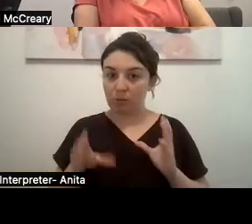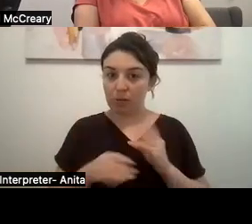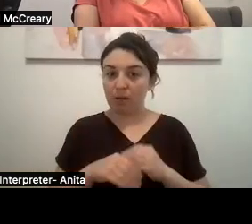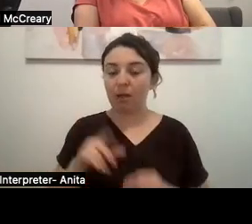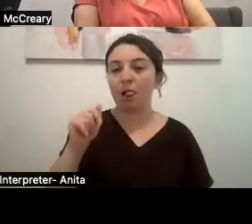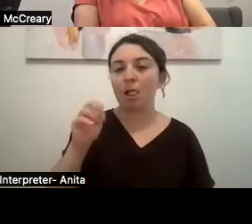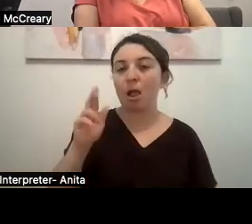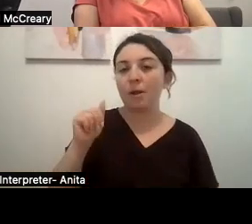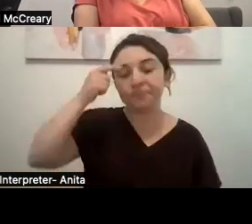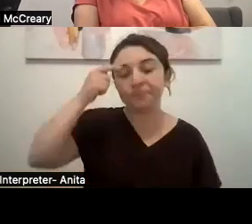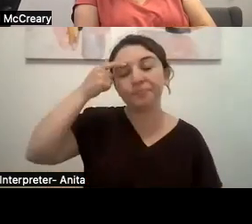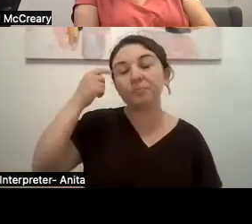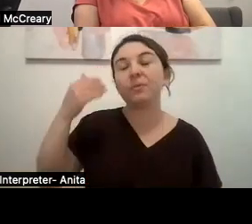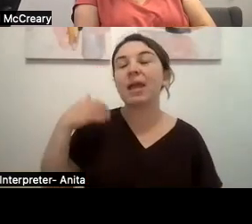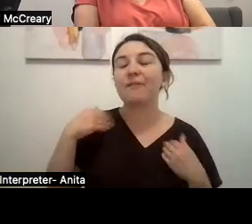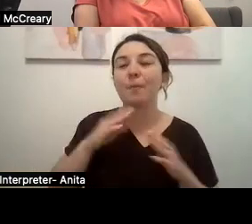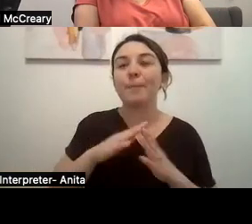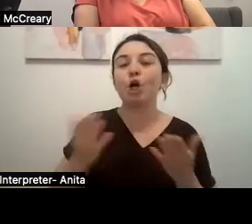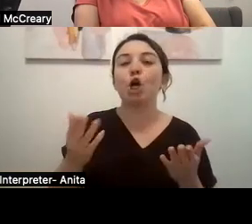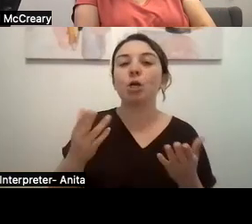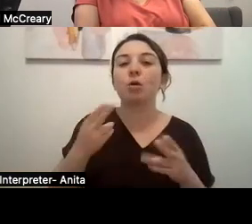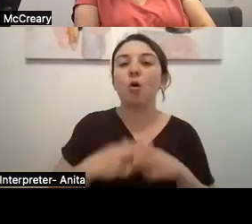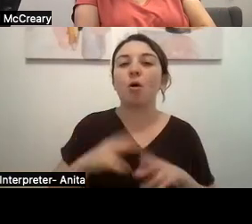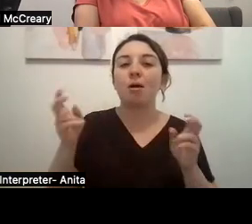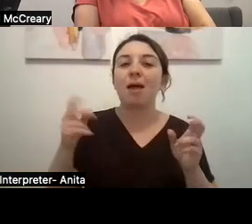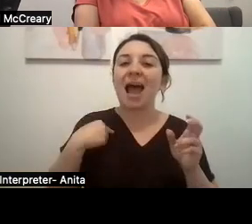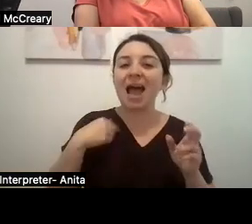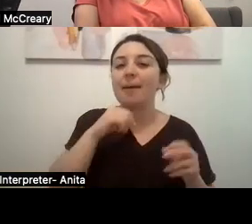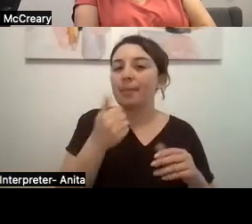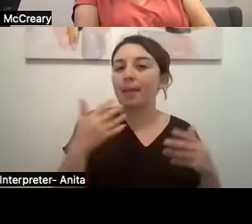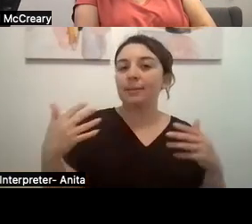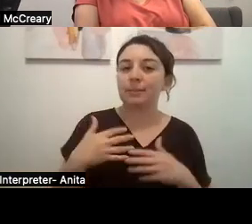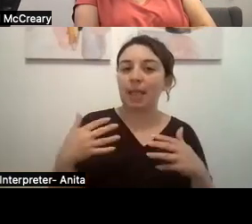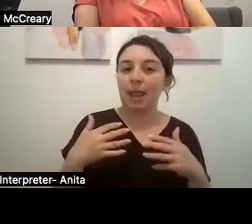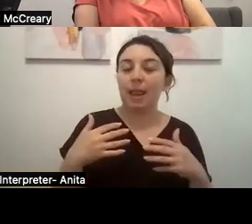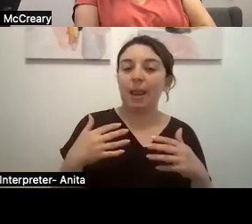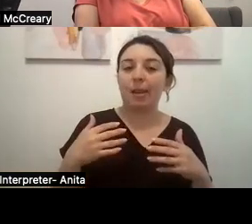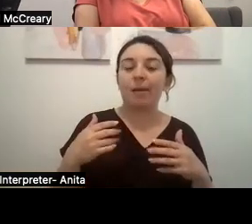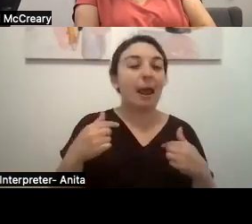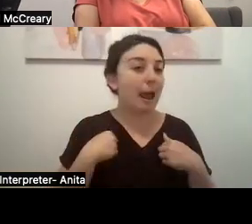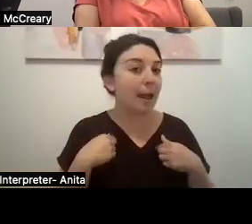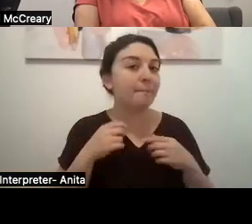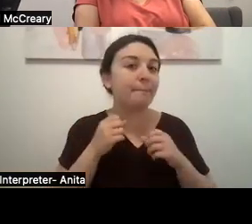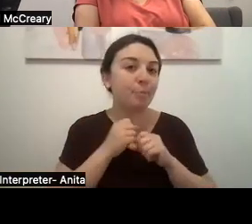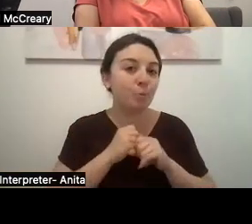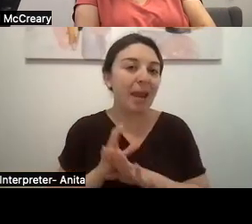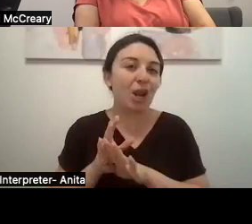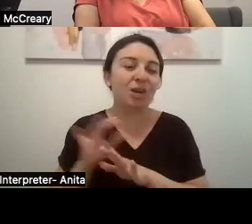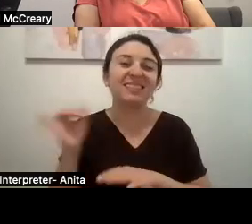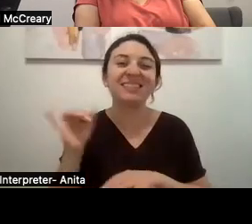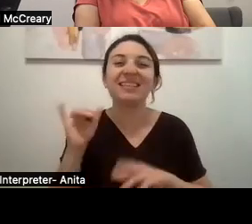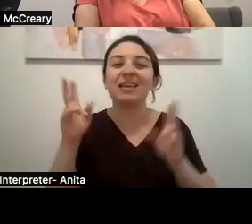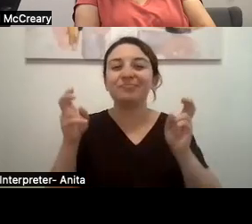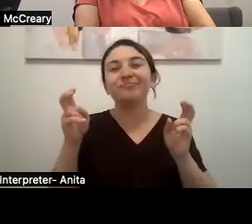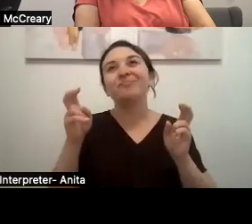we have a book. It's called I'm Not Scared, I'm Prepared. And basically it goes along the lines of the big bad wolf and how the big bad wolf